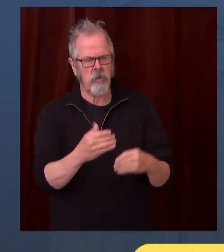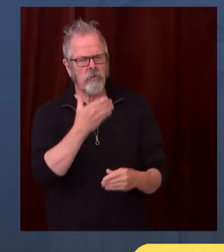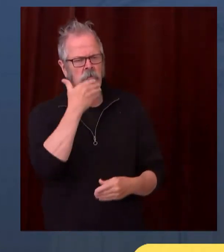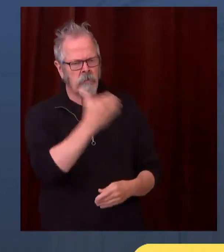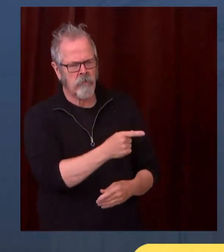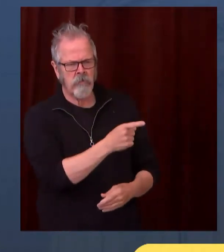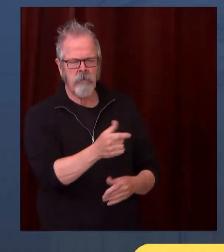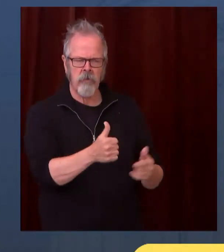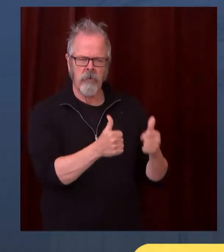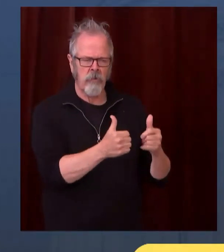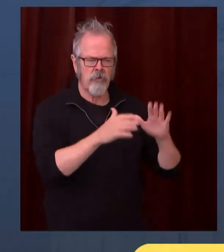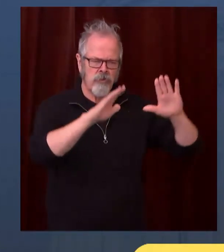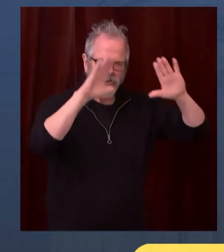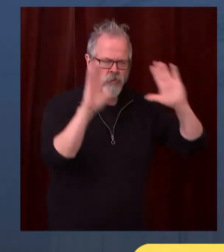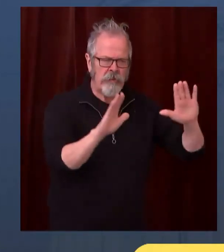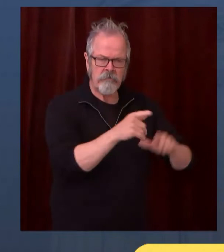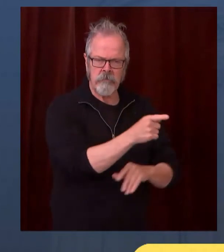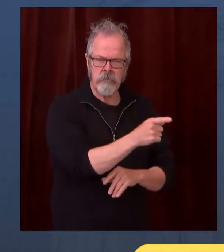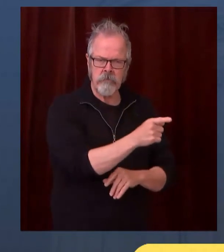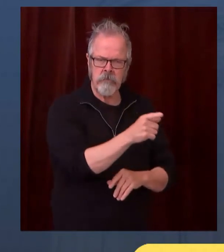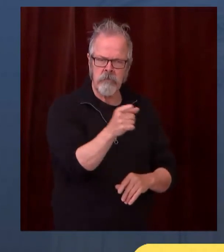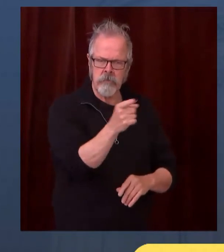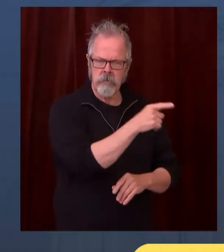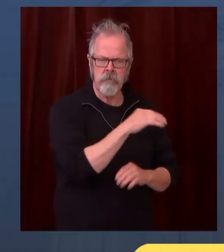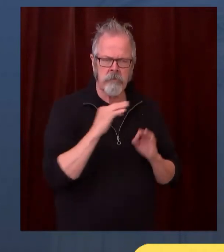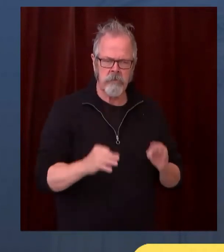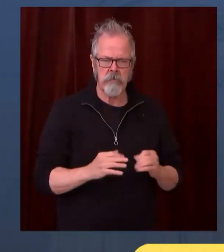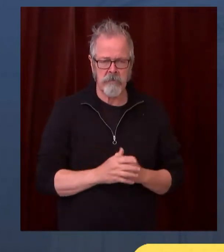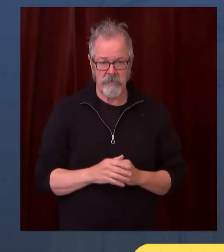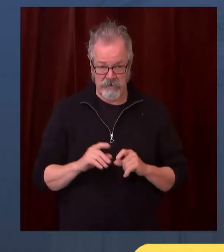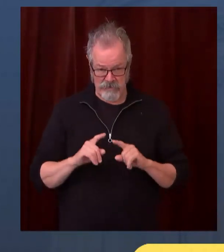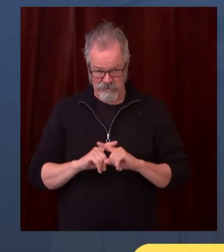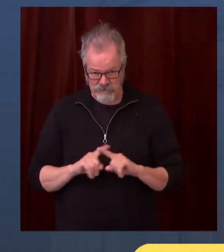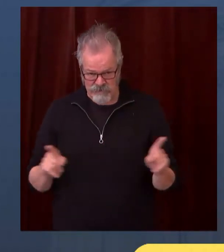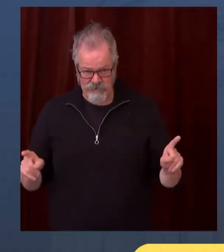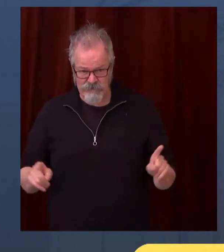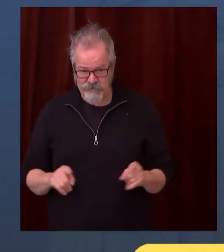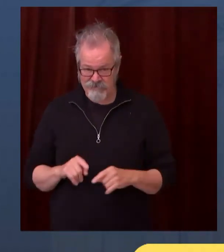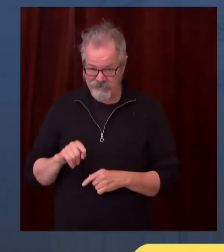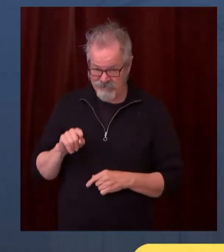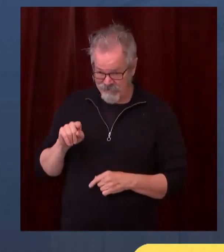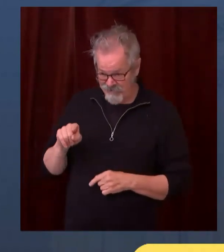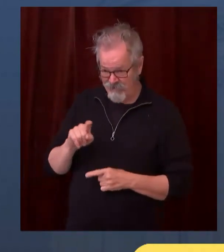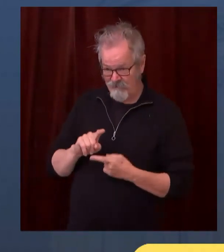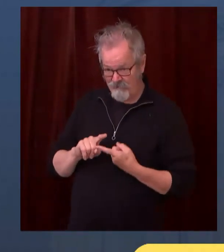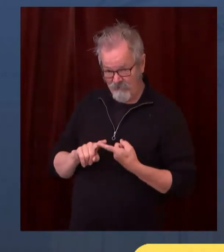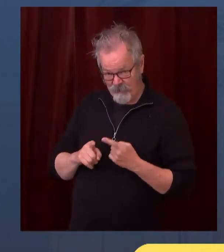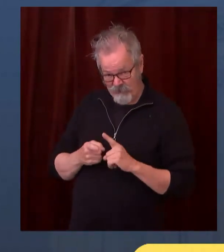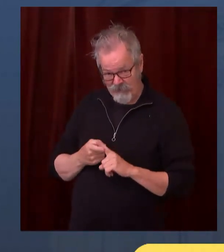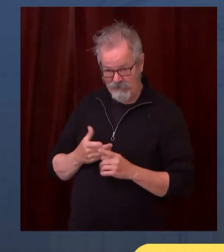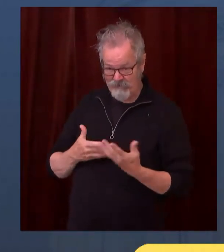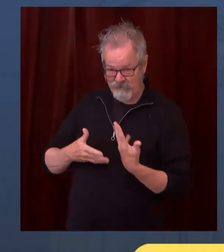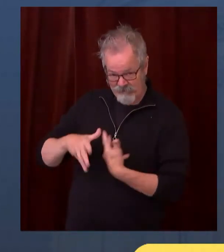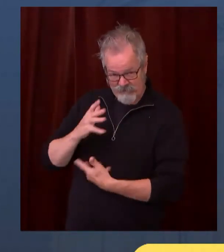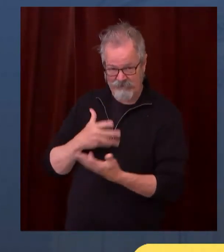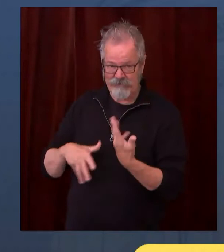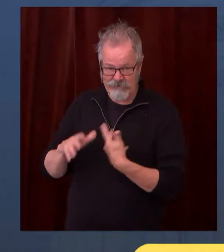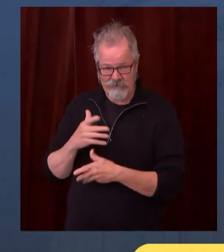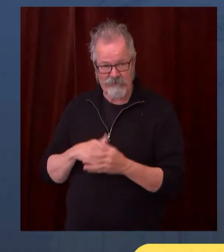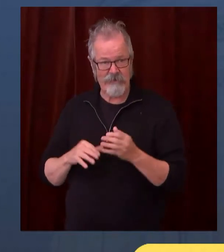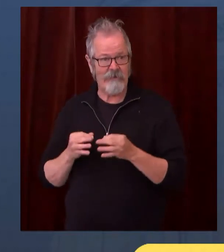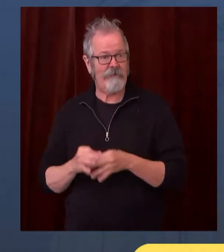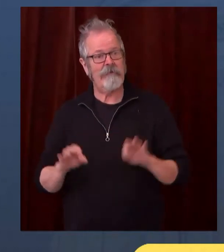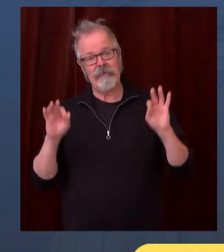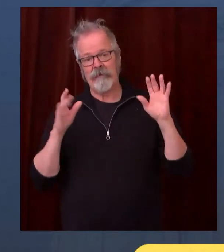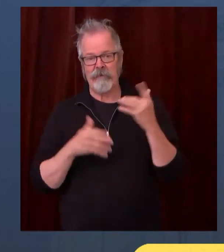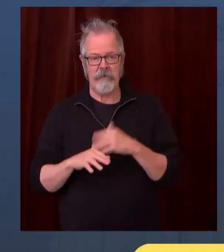outdoors when you're really close to people who are not in your household. So I hope everybody's going to help us out here.